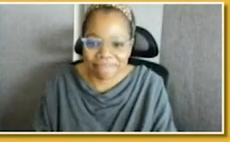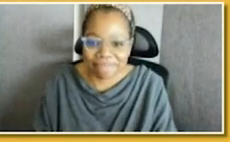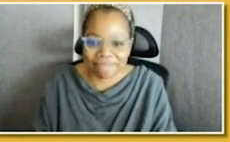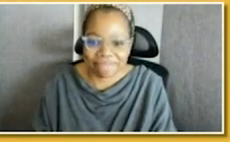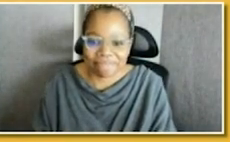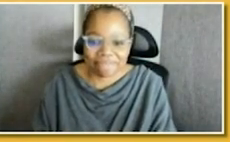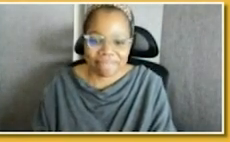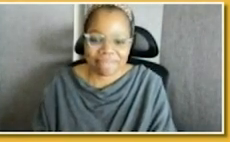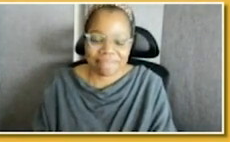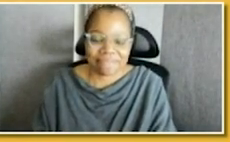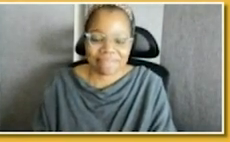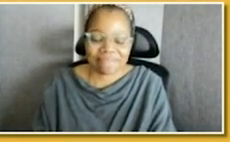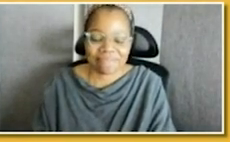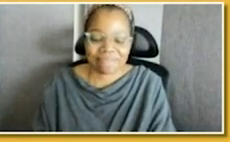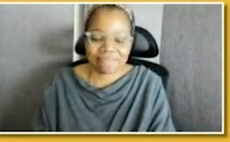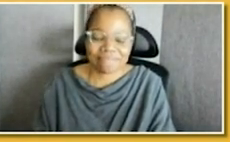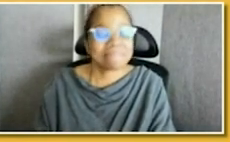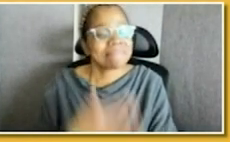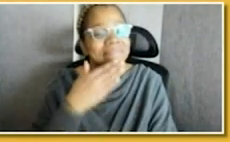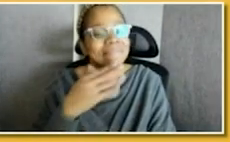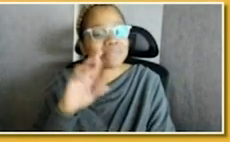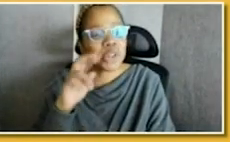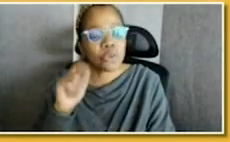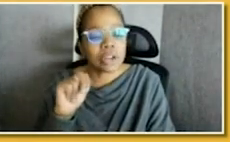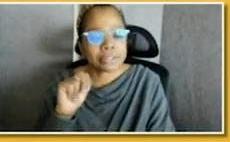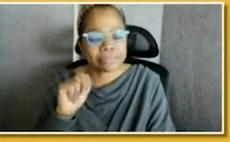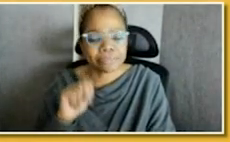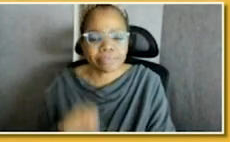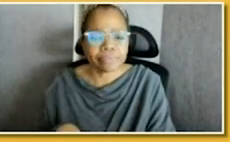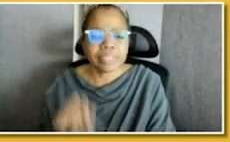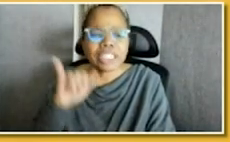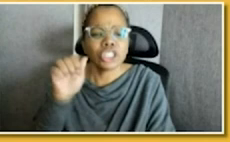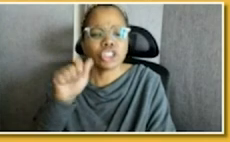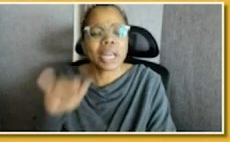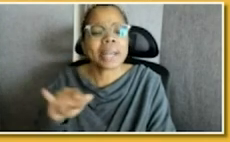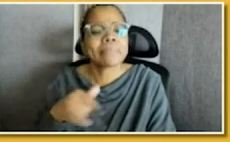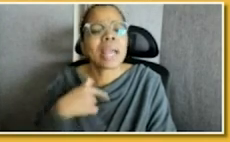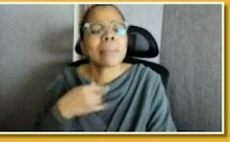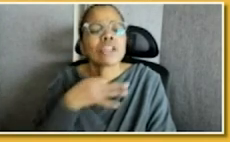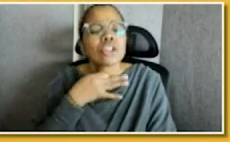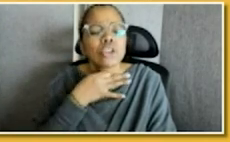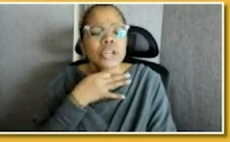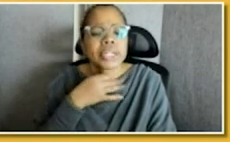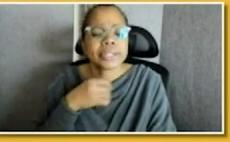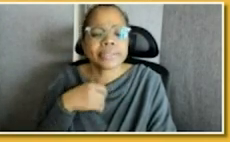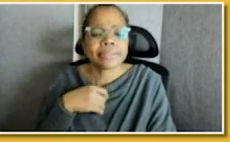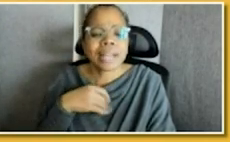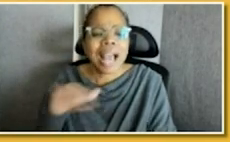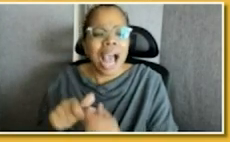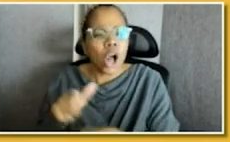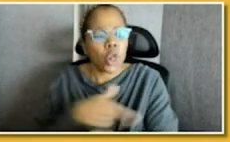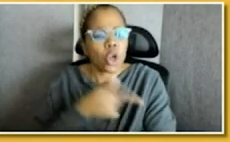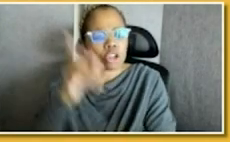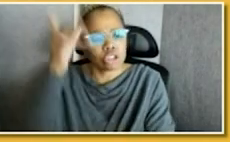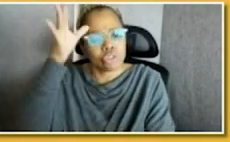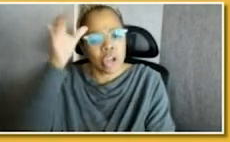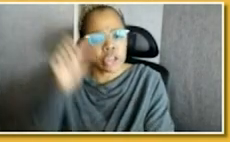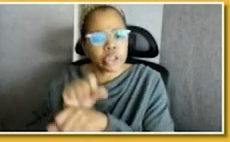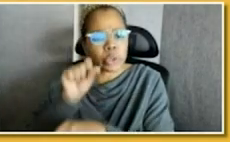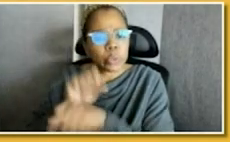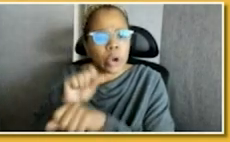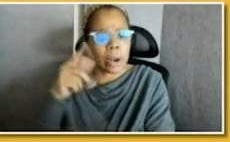Right. Thank you, Ron. And Jay, I'm really curious, how long did your father work in the Postal Service?